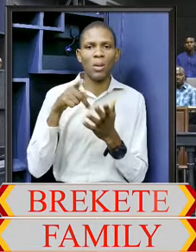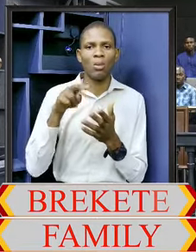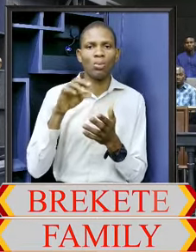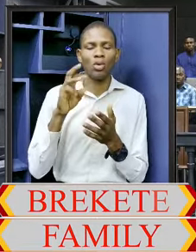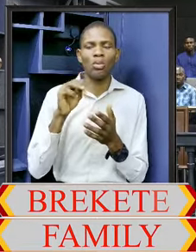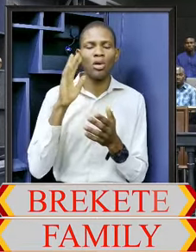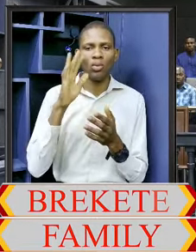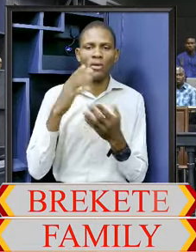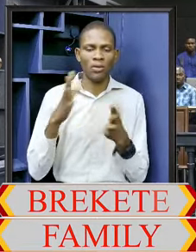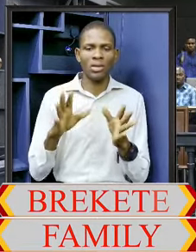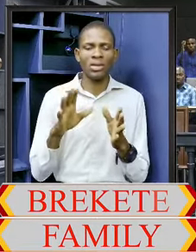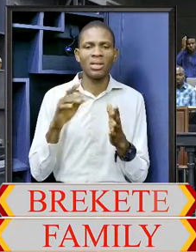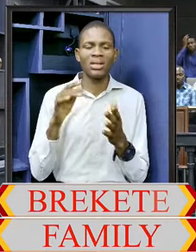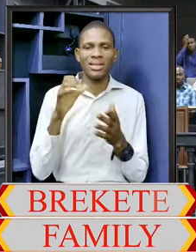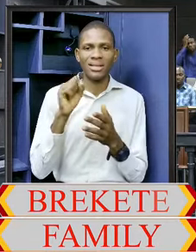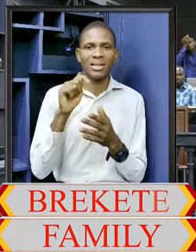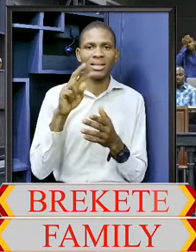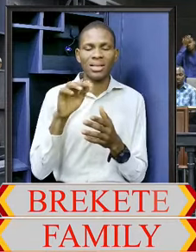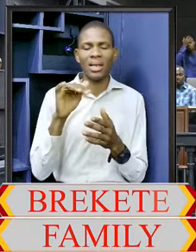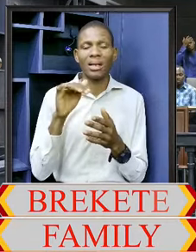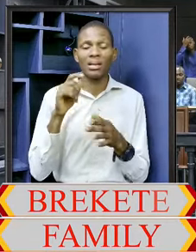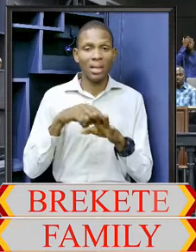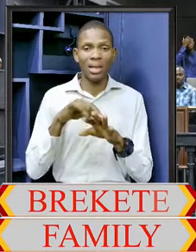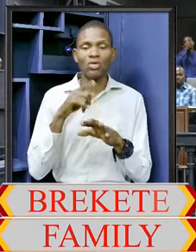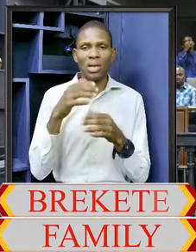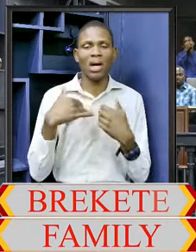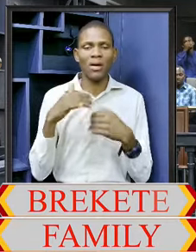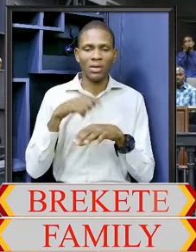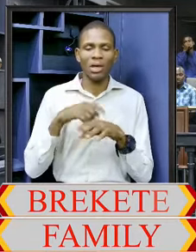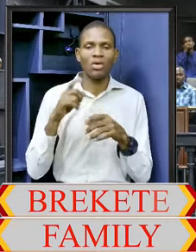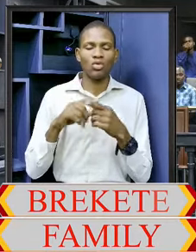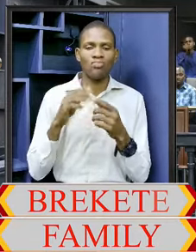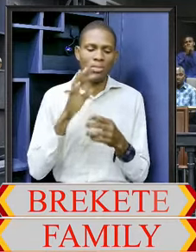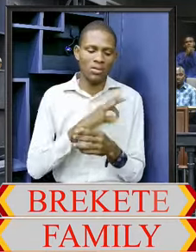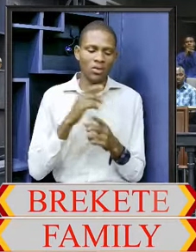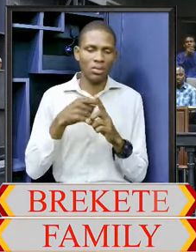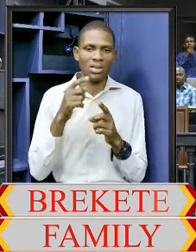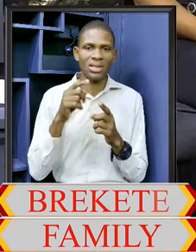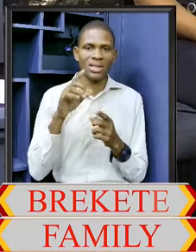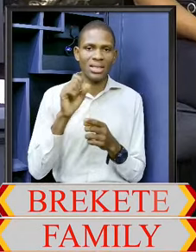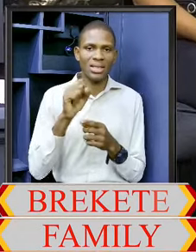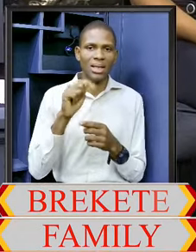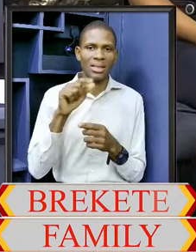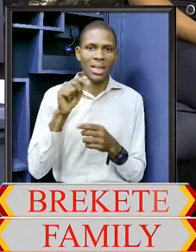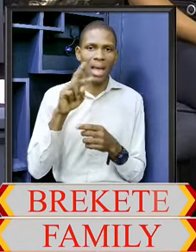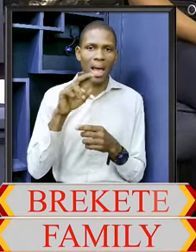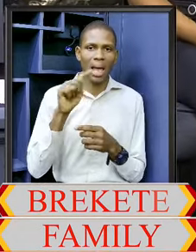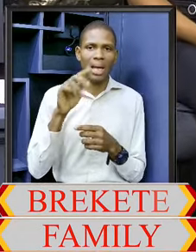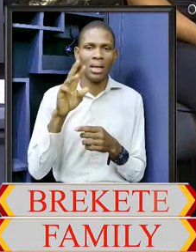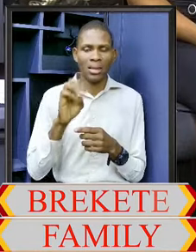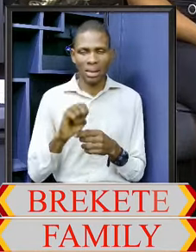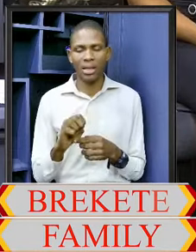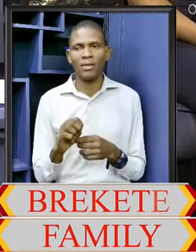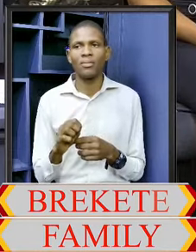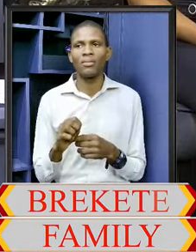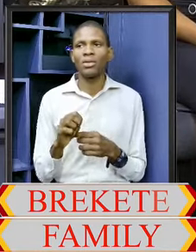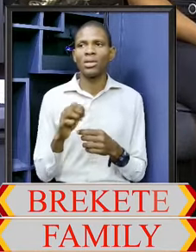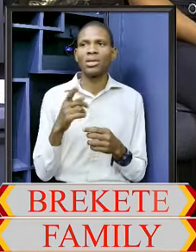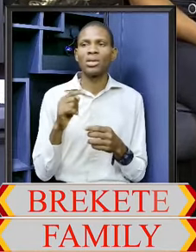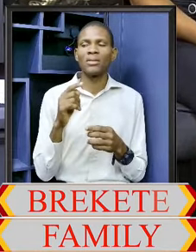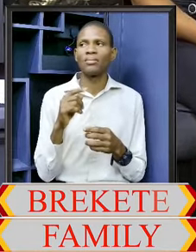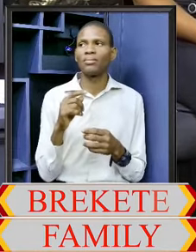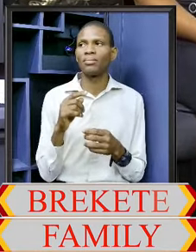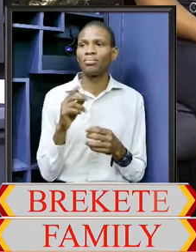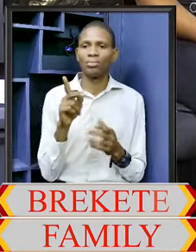says, time still day for you to benefit from this Start Times upgrade promo. The policy no day difficult